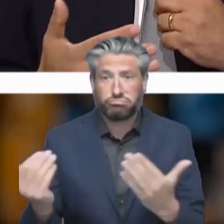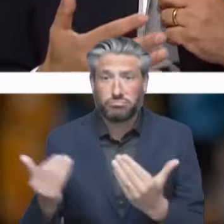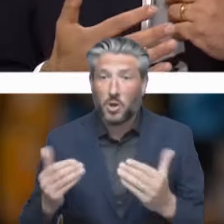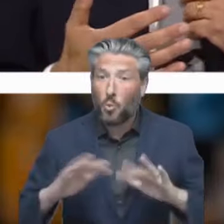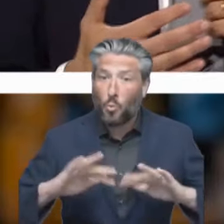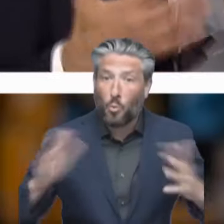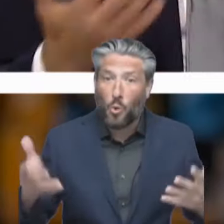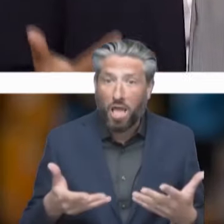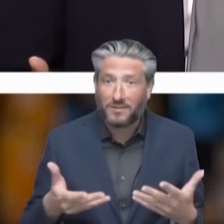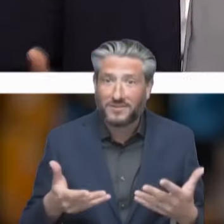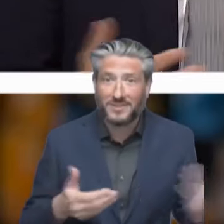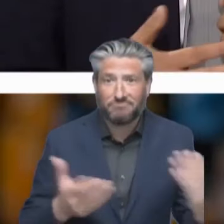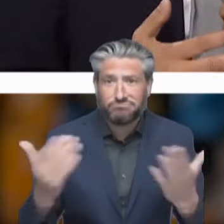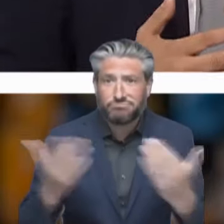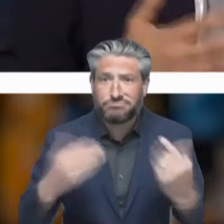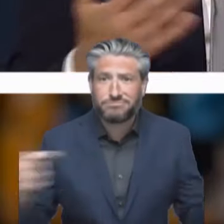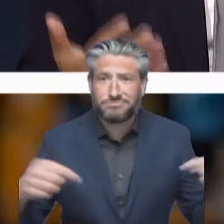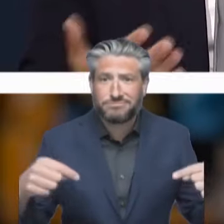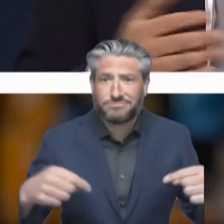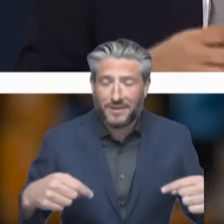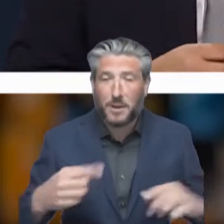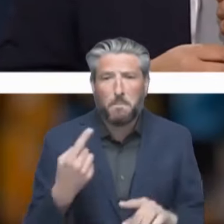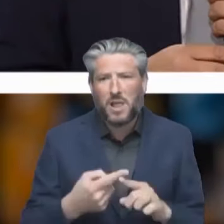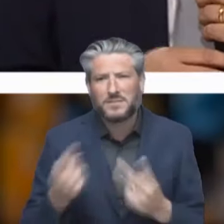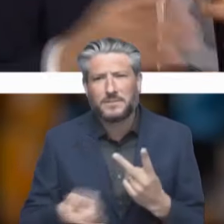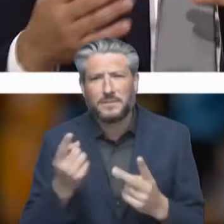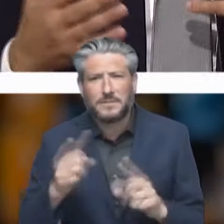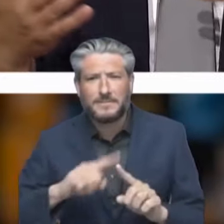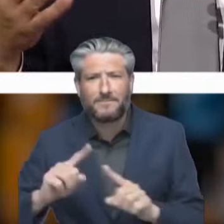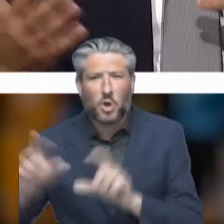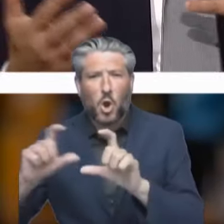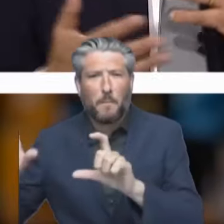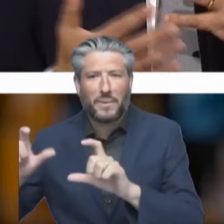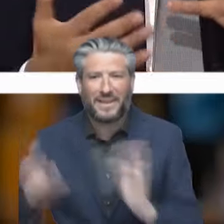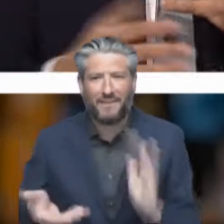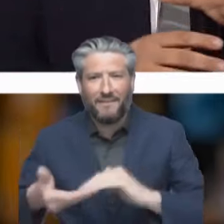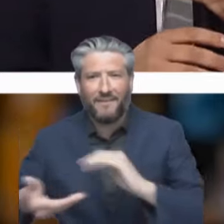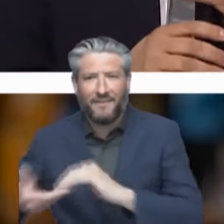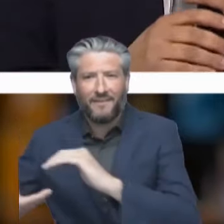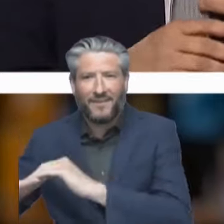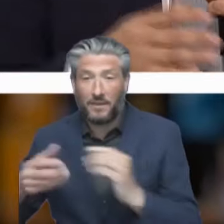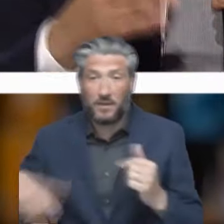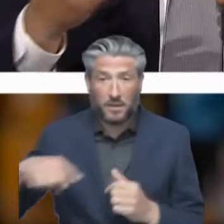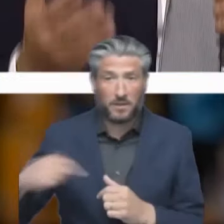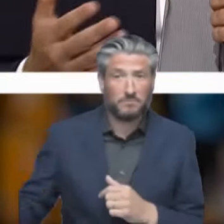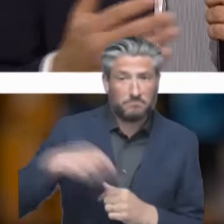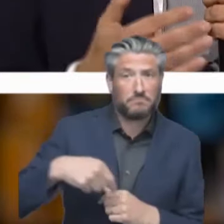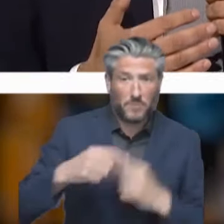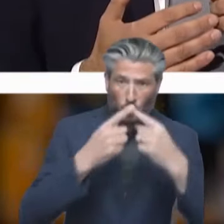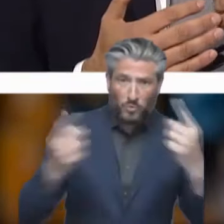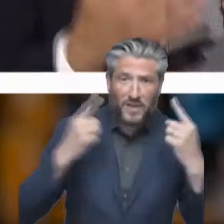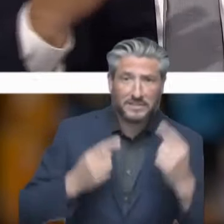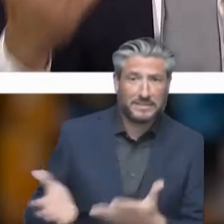partners as well, with whom we will be pooling design